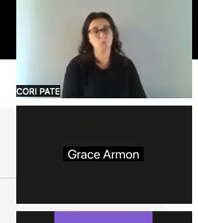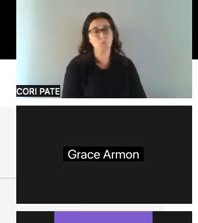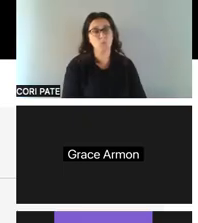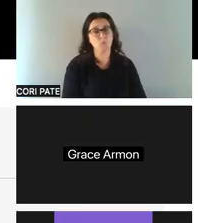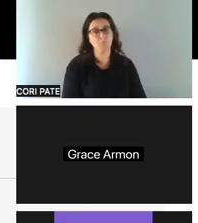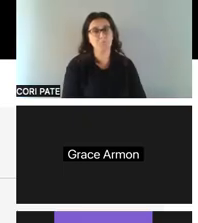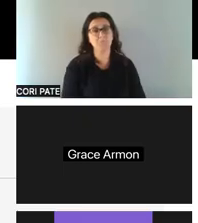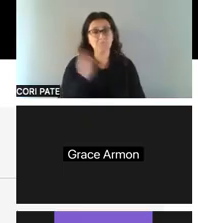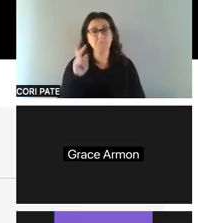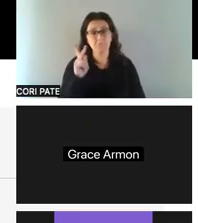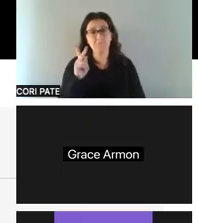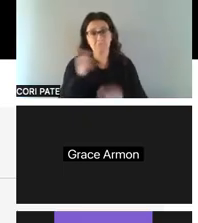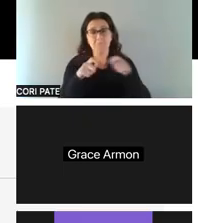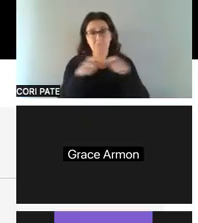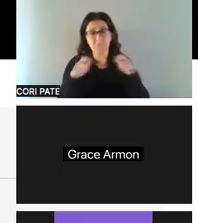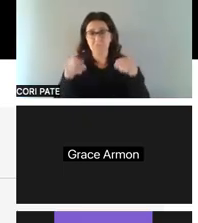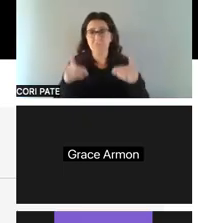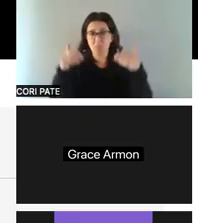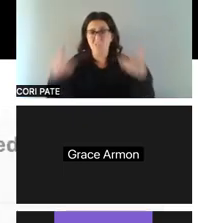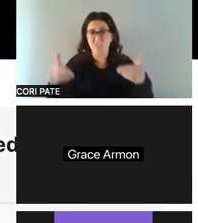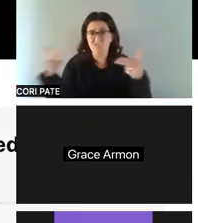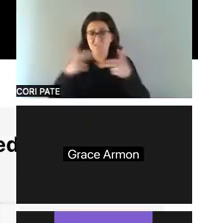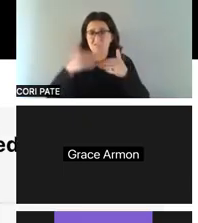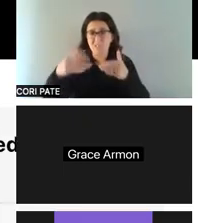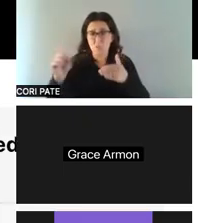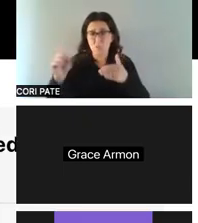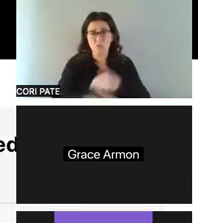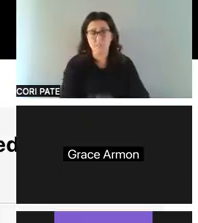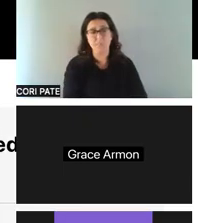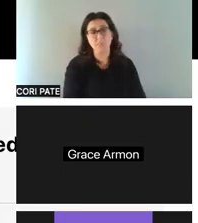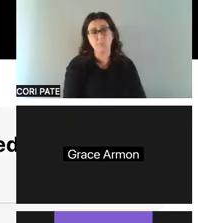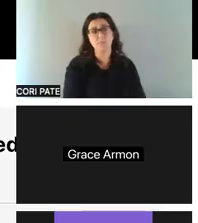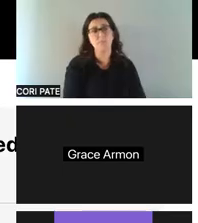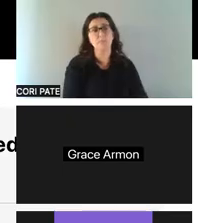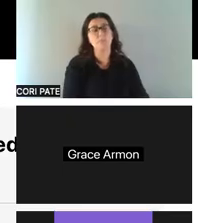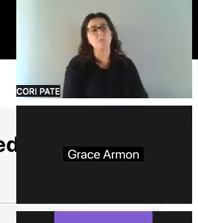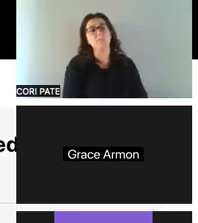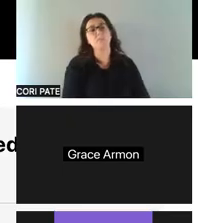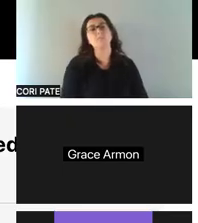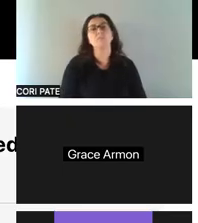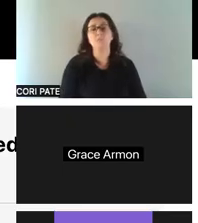Okay, I think I'm going to just move along to the next question to get those responses in there.